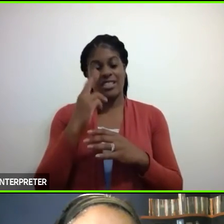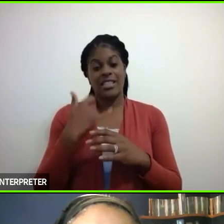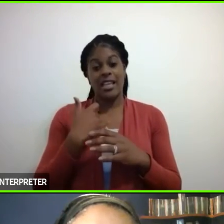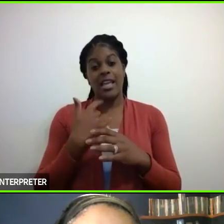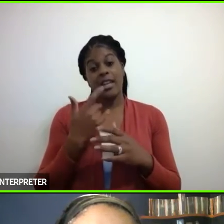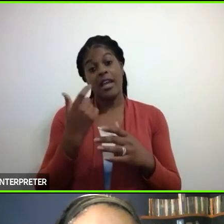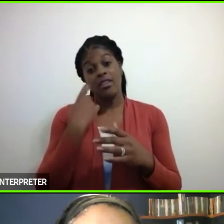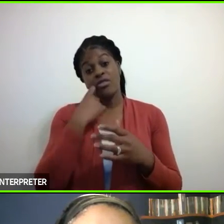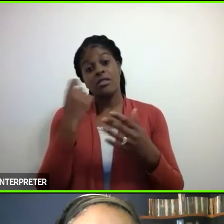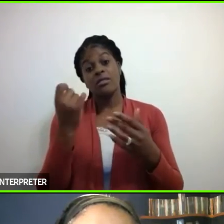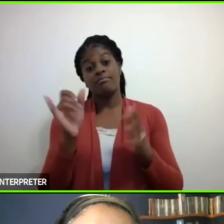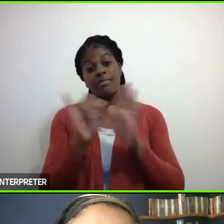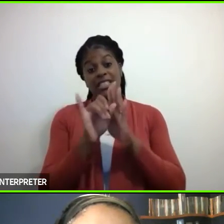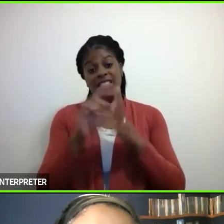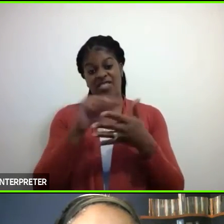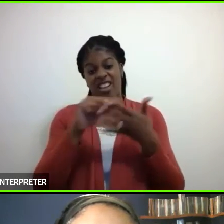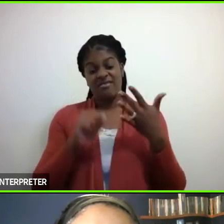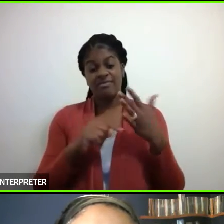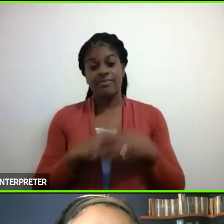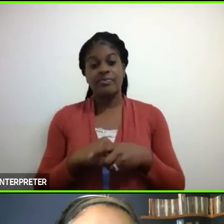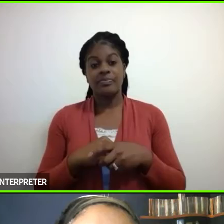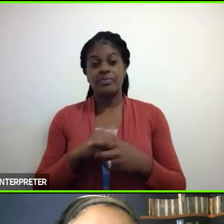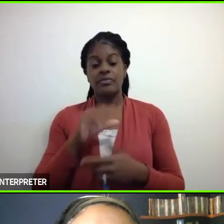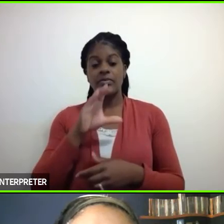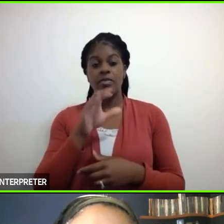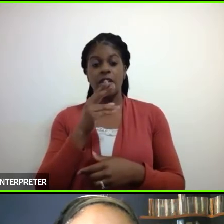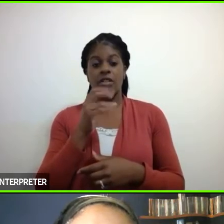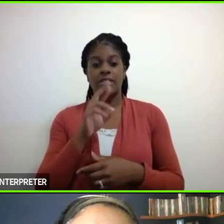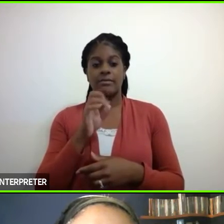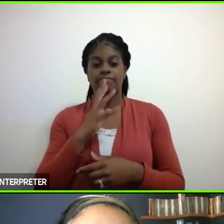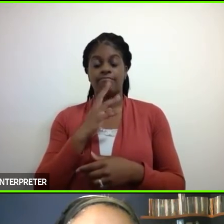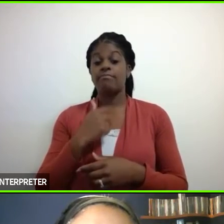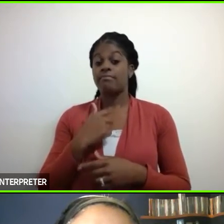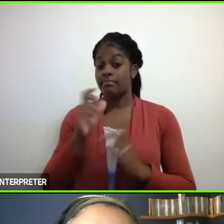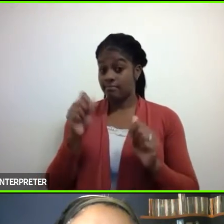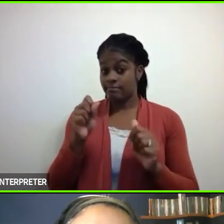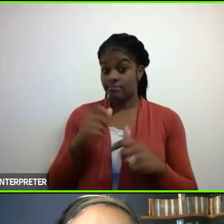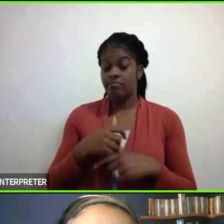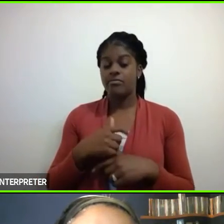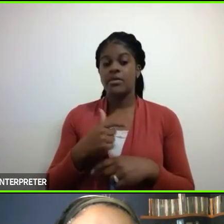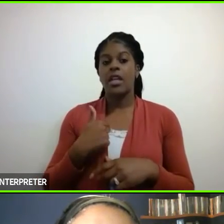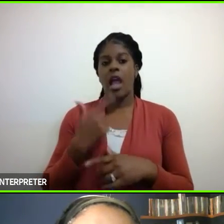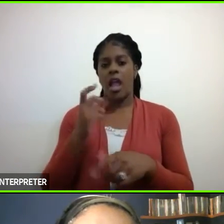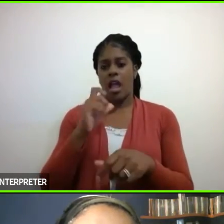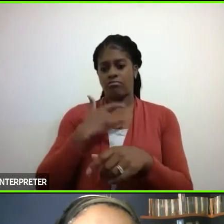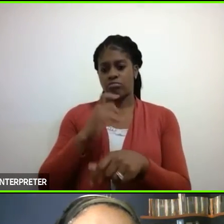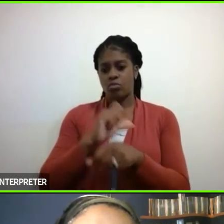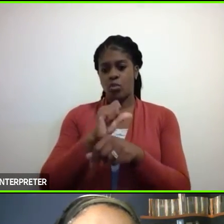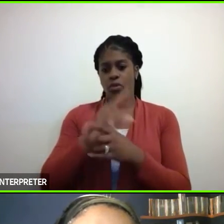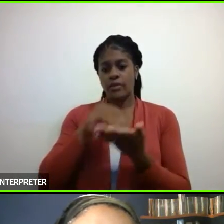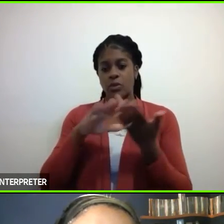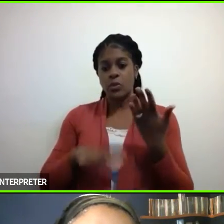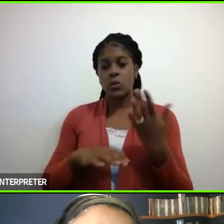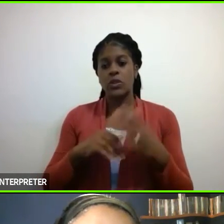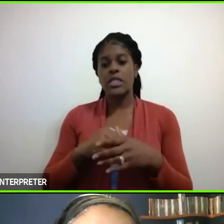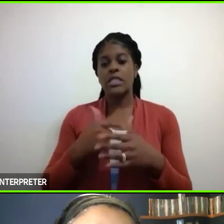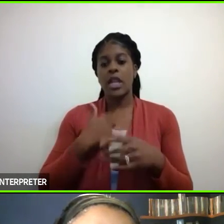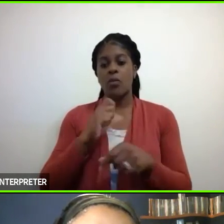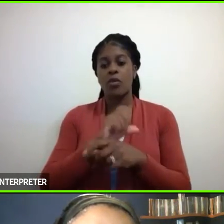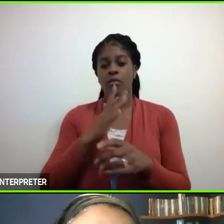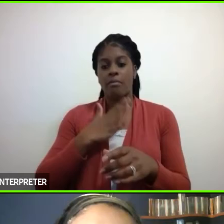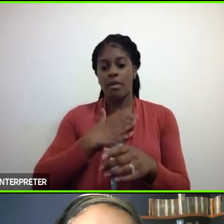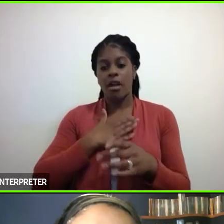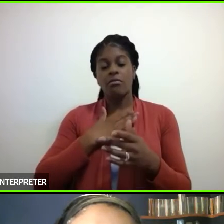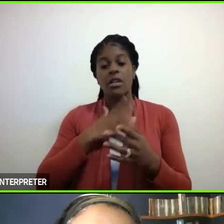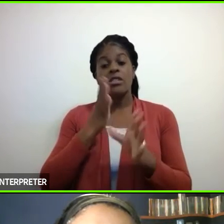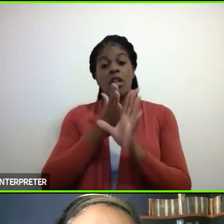identified. Right. And definitely, I mean, when I work with students and when I work with my psychologist here in